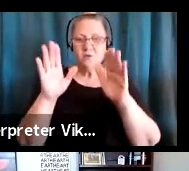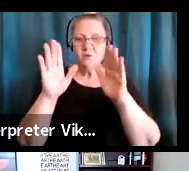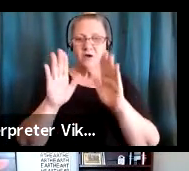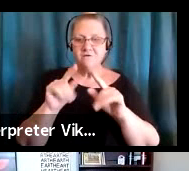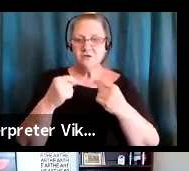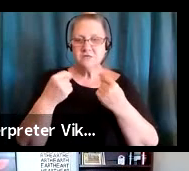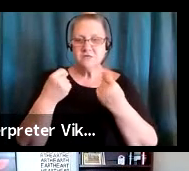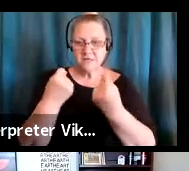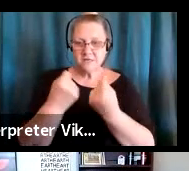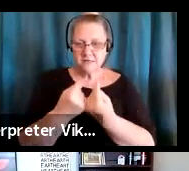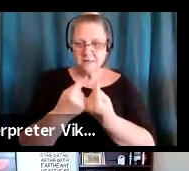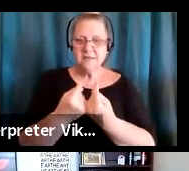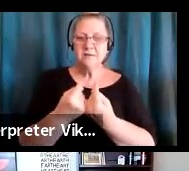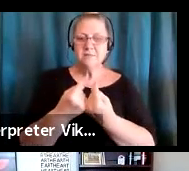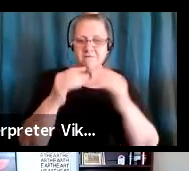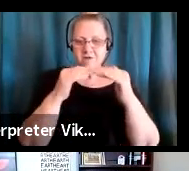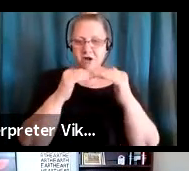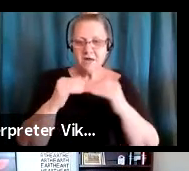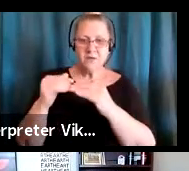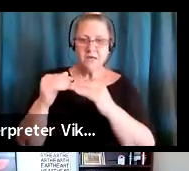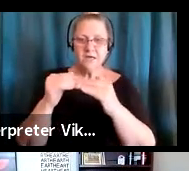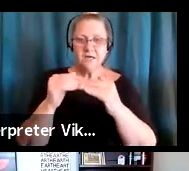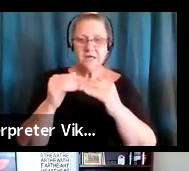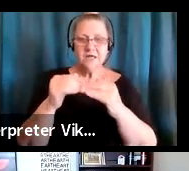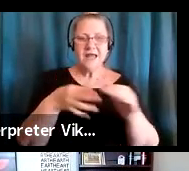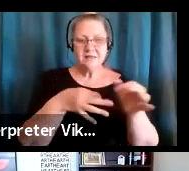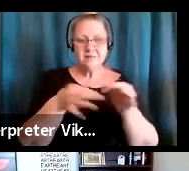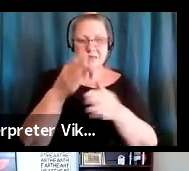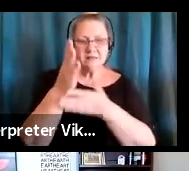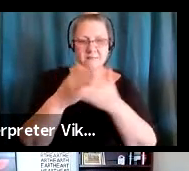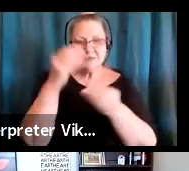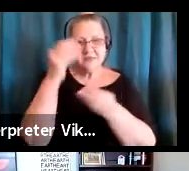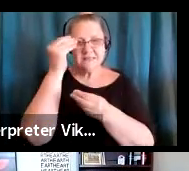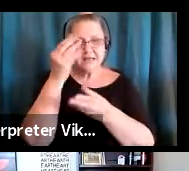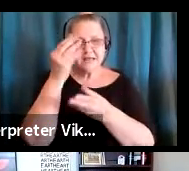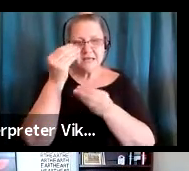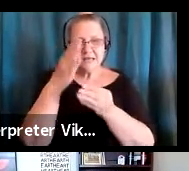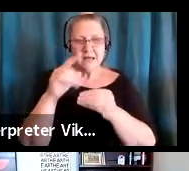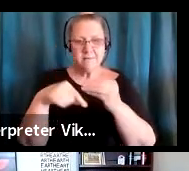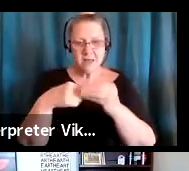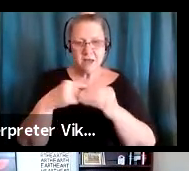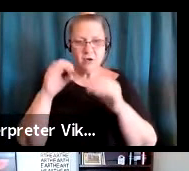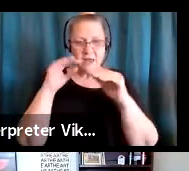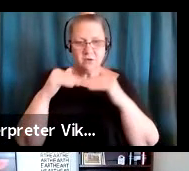team to walk through some of the data on equity.